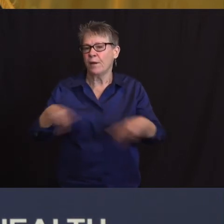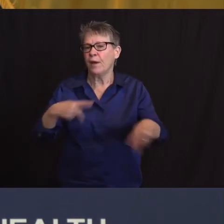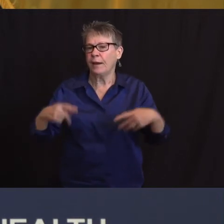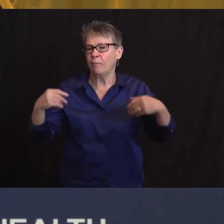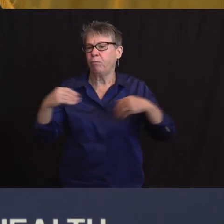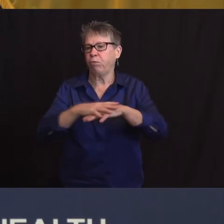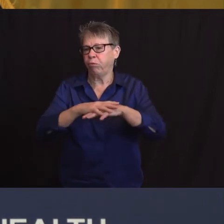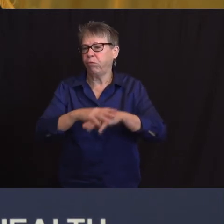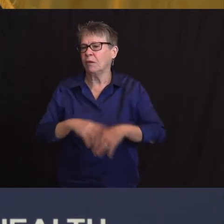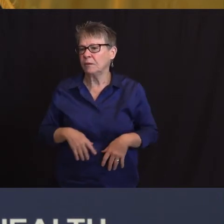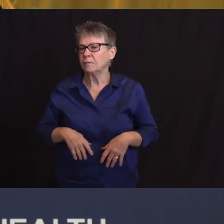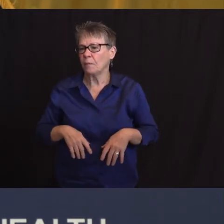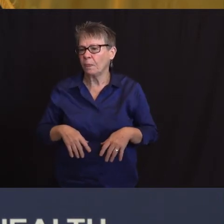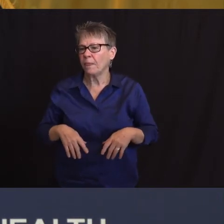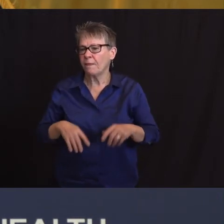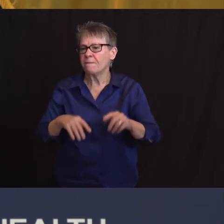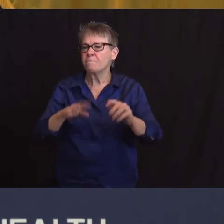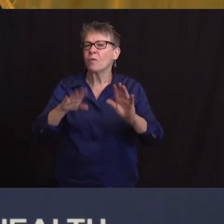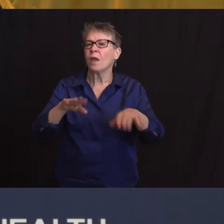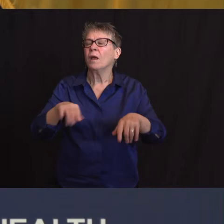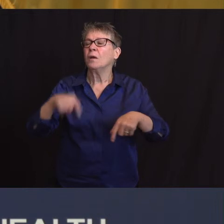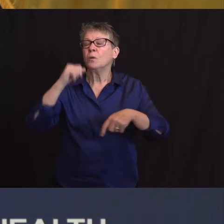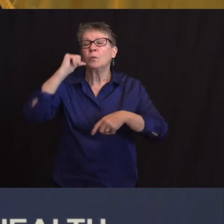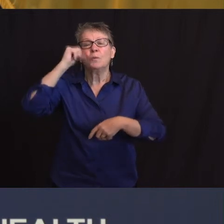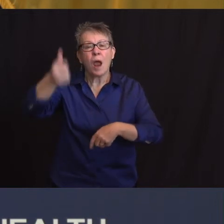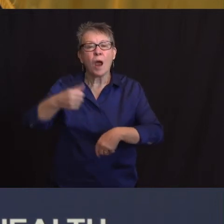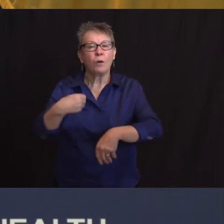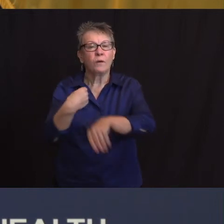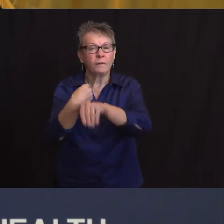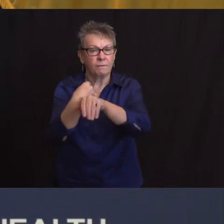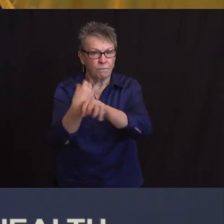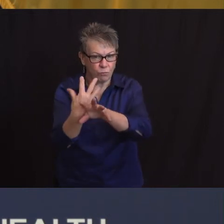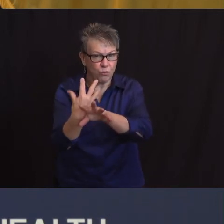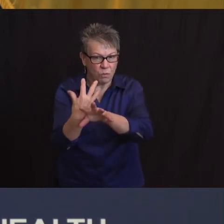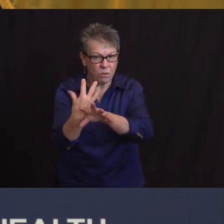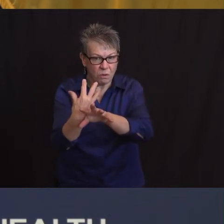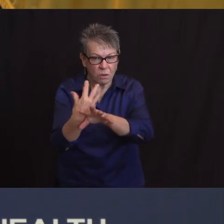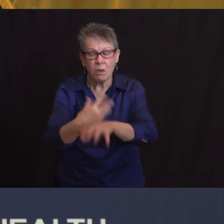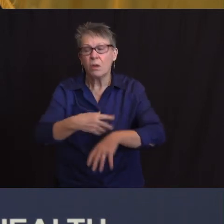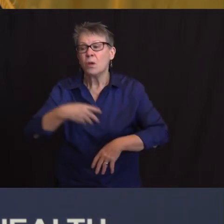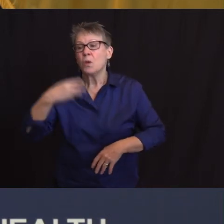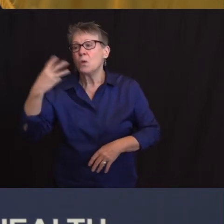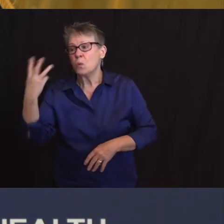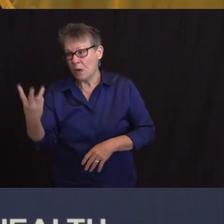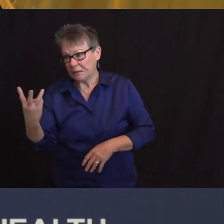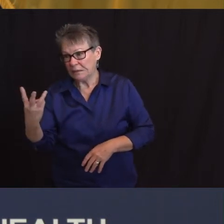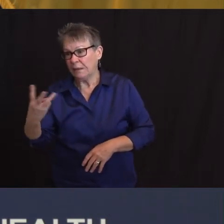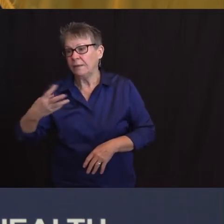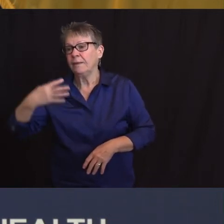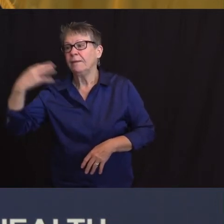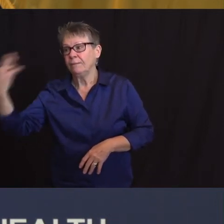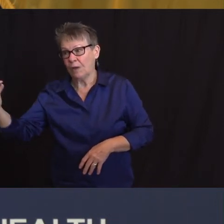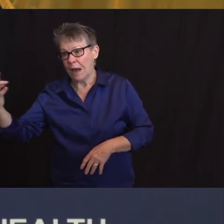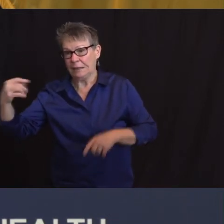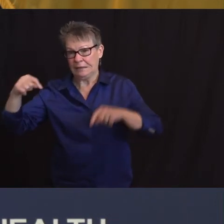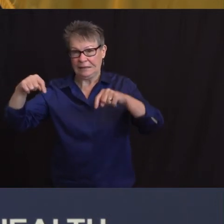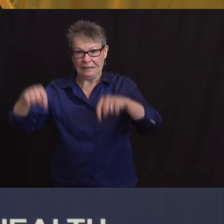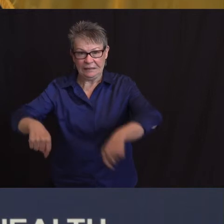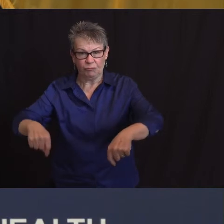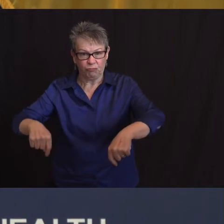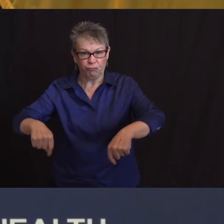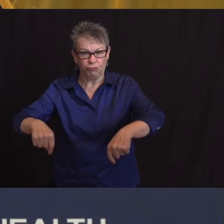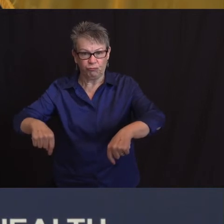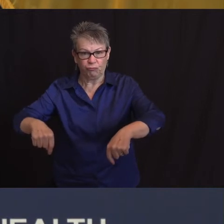Mahan tells us otherwise at 1 o'clock on Wednesday. With that, Matt, we'll start with you. Is that all right? Good afternoon.